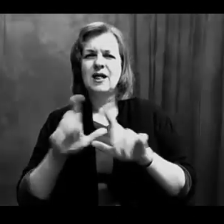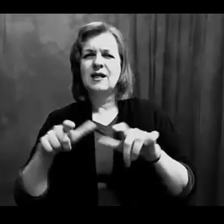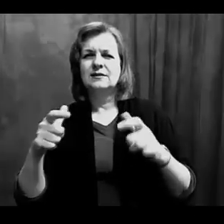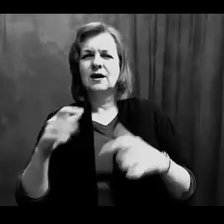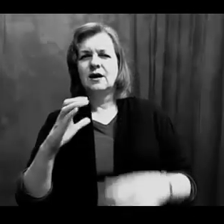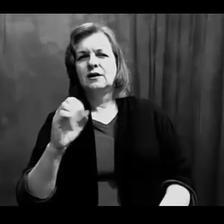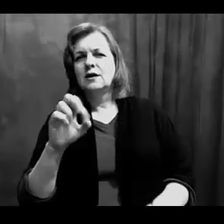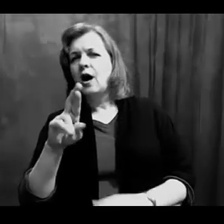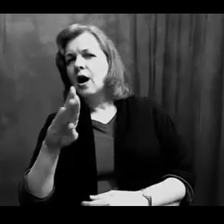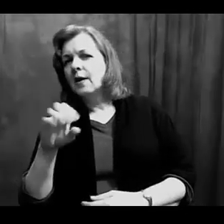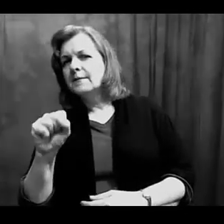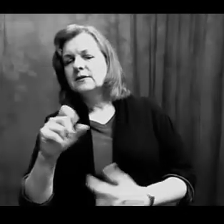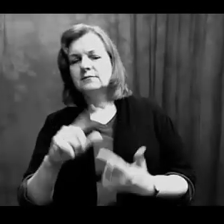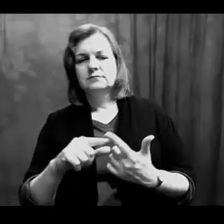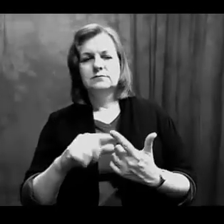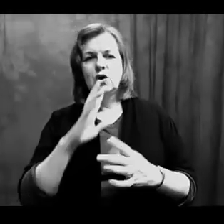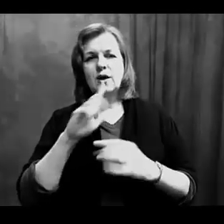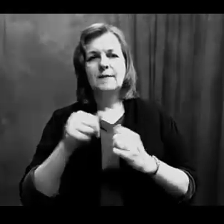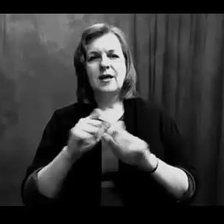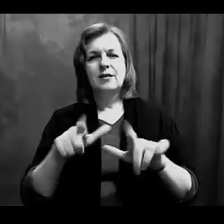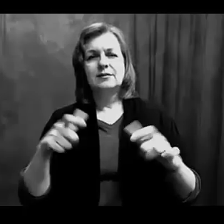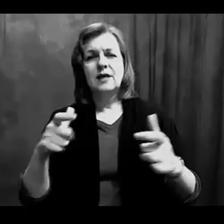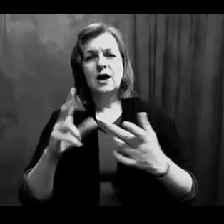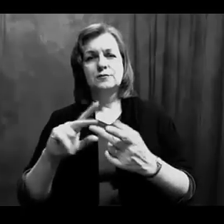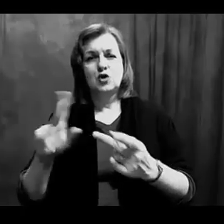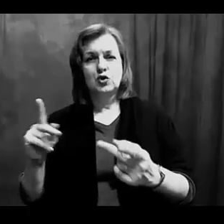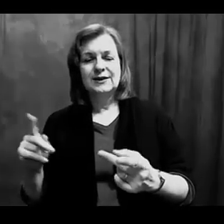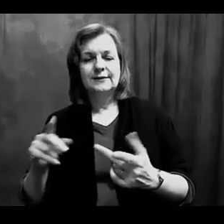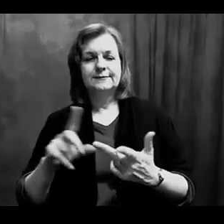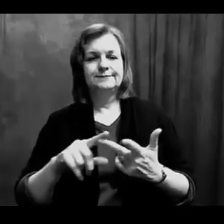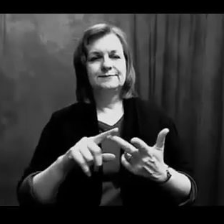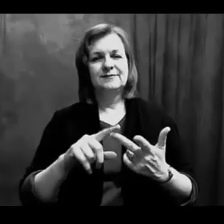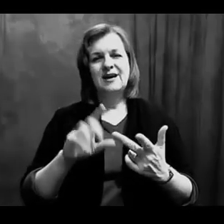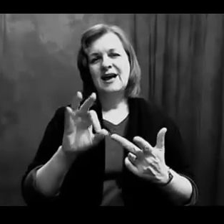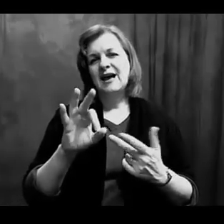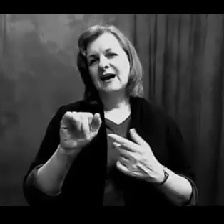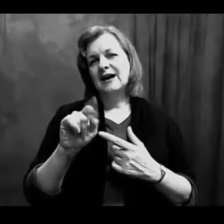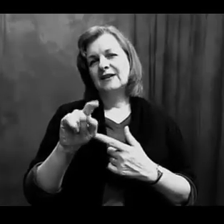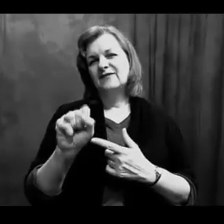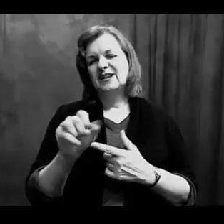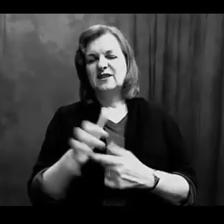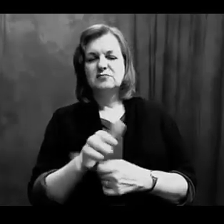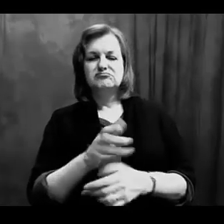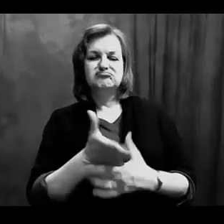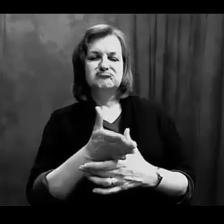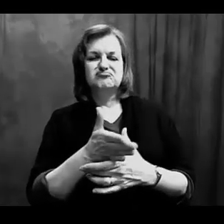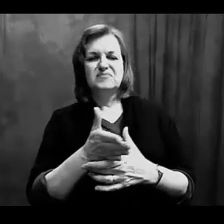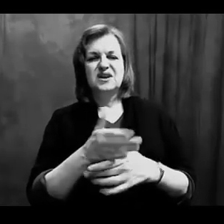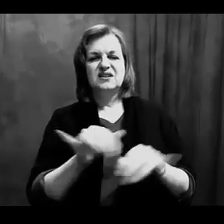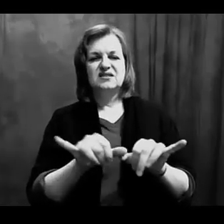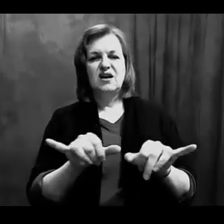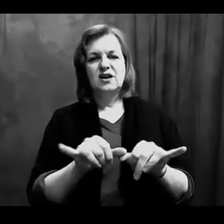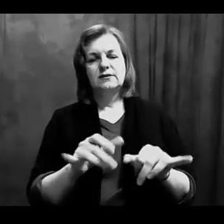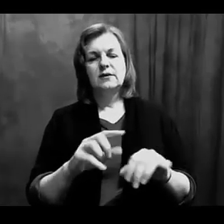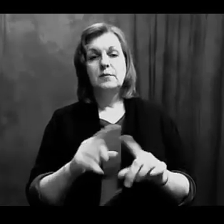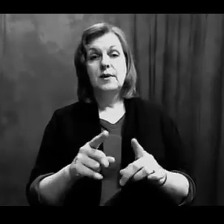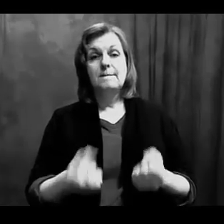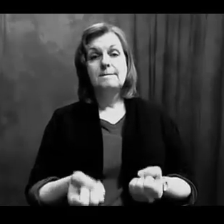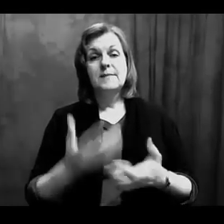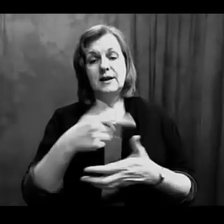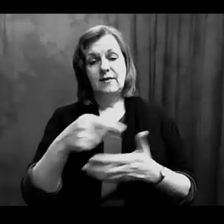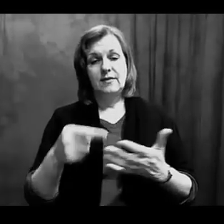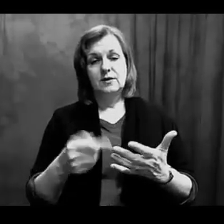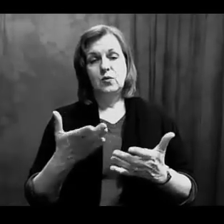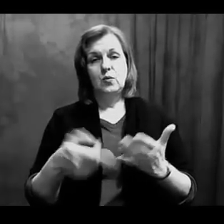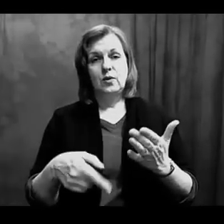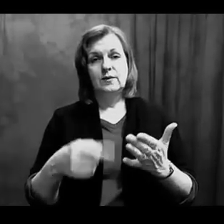Now, we talked about large carbohydrates, we talked about large proteins. Fats are a moderate size,